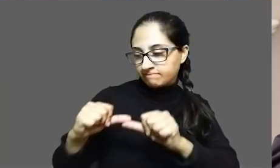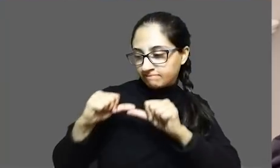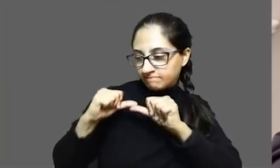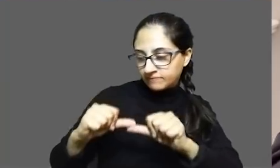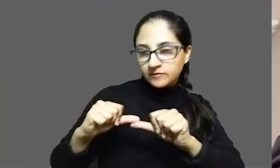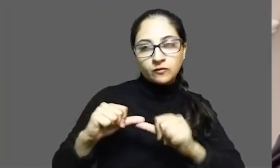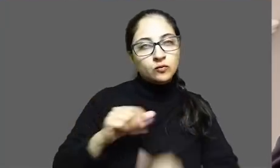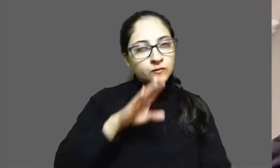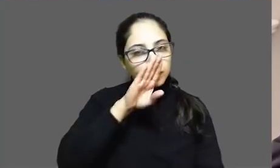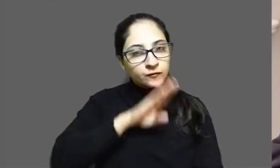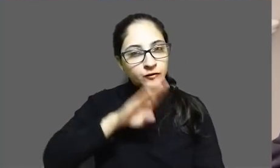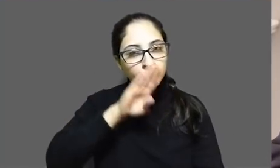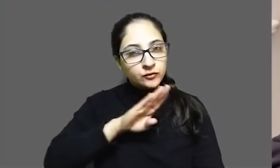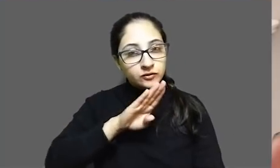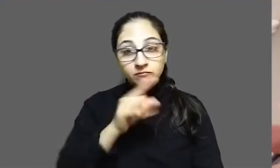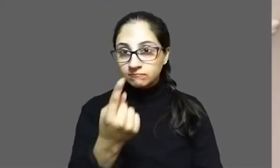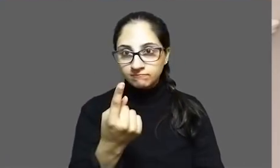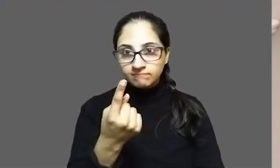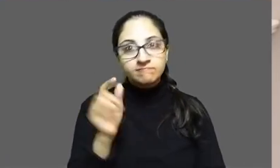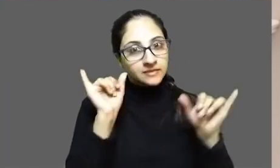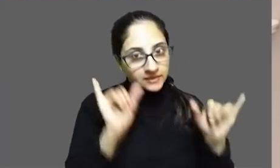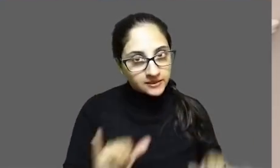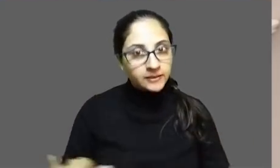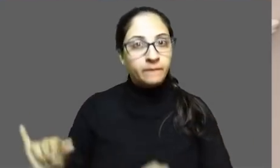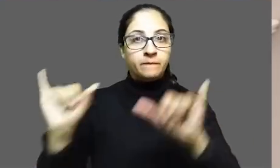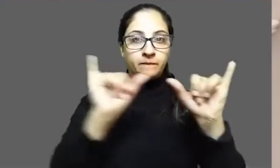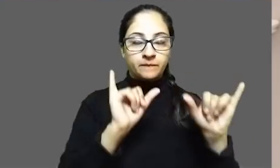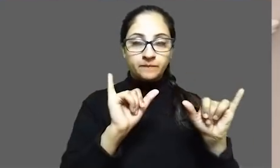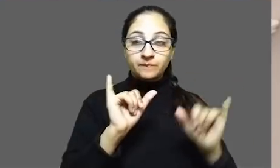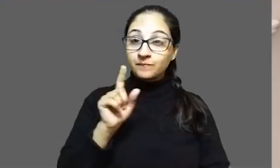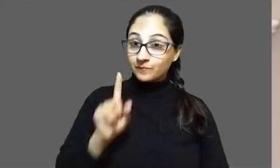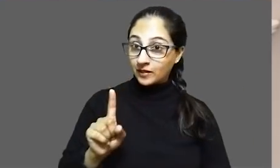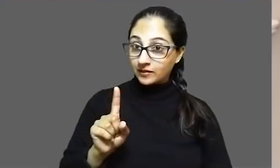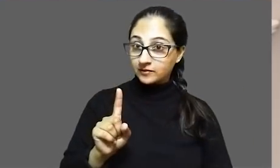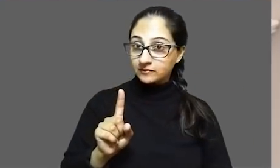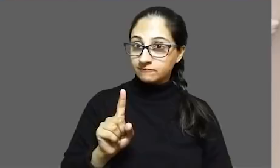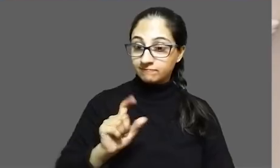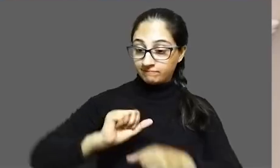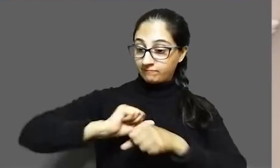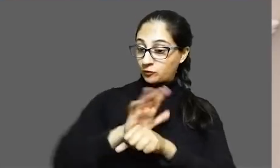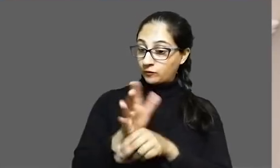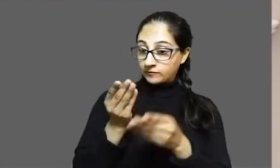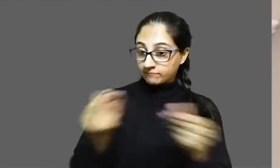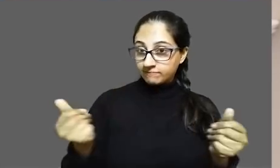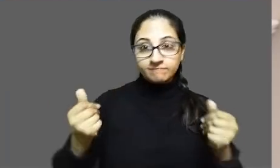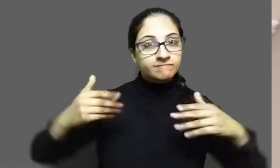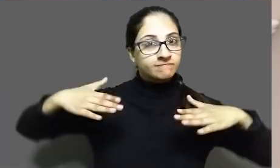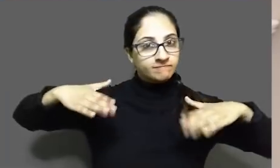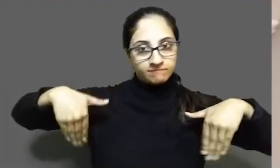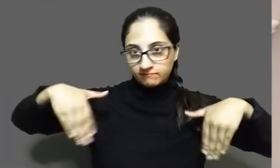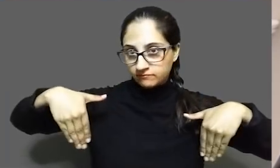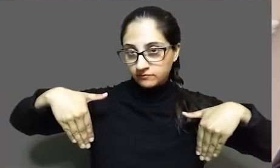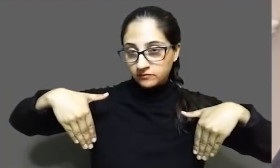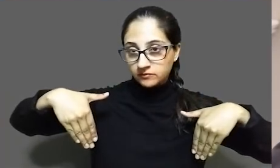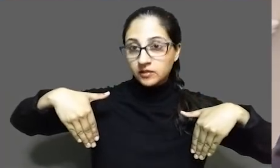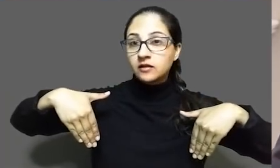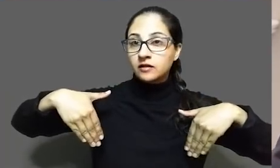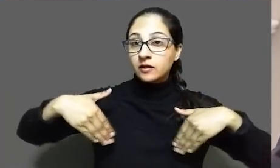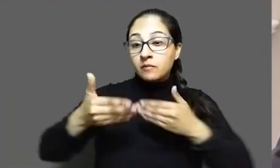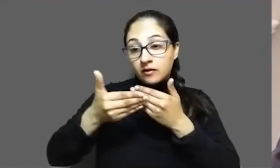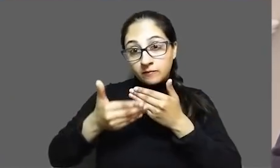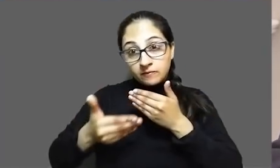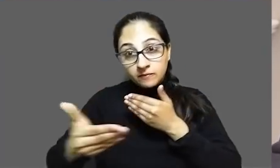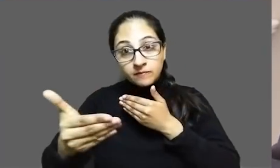has been a long and difficult period. We all feel this way. However, we are, inshallah, months